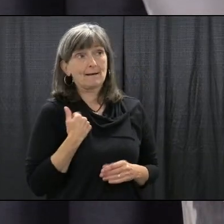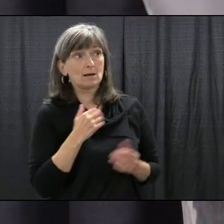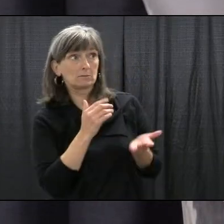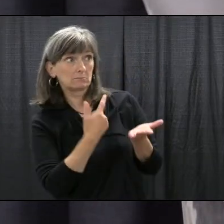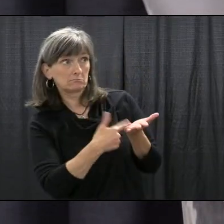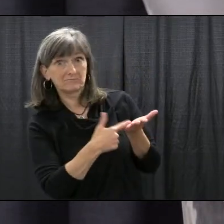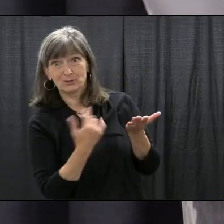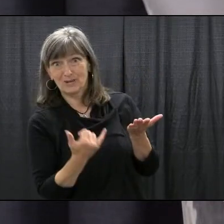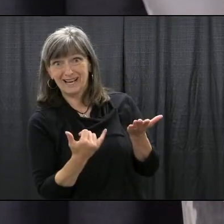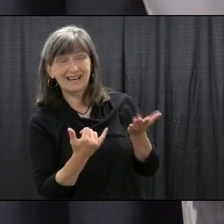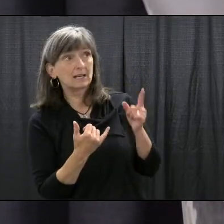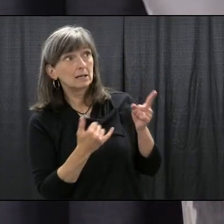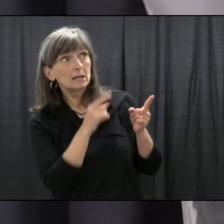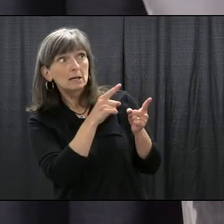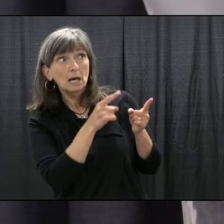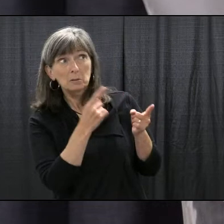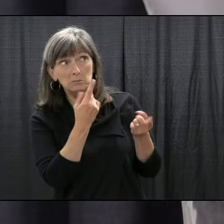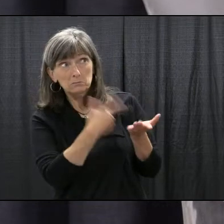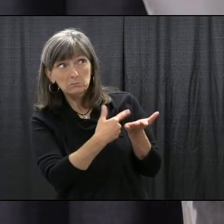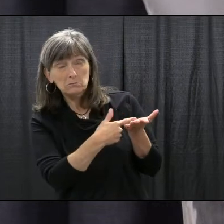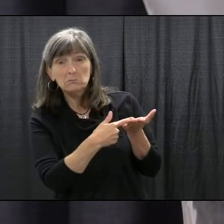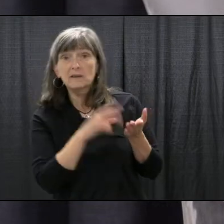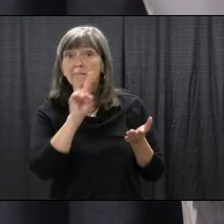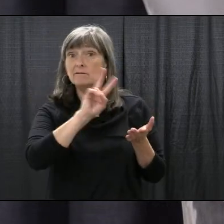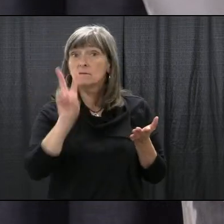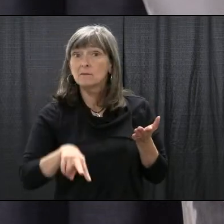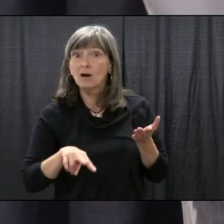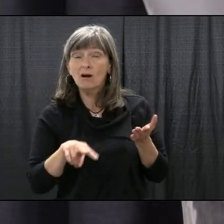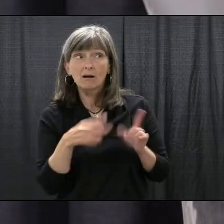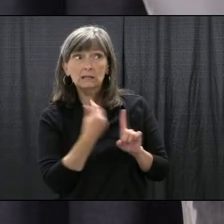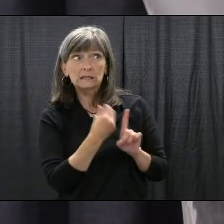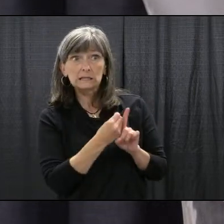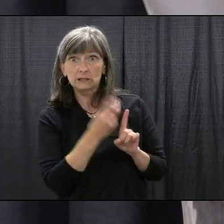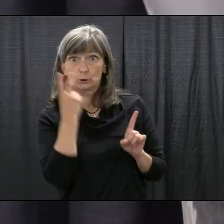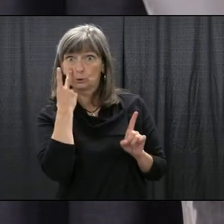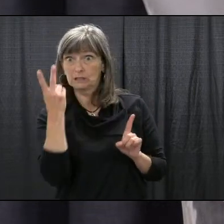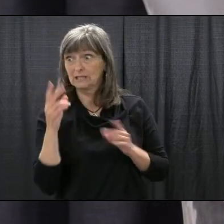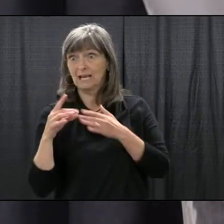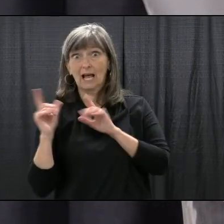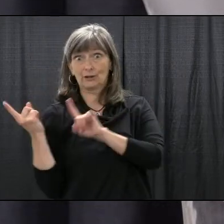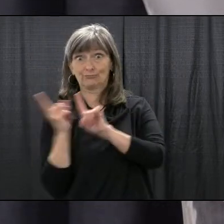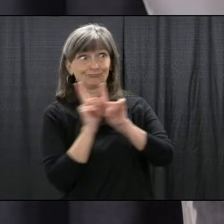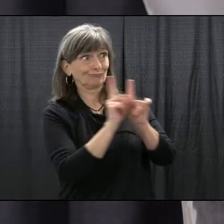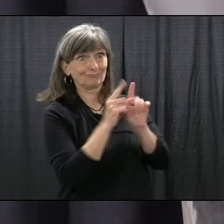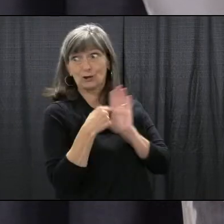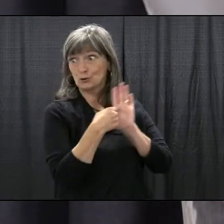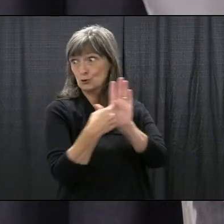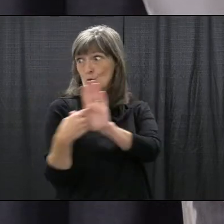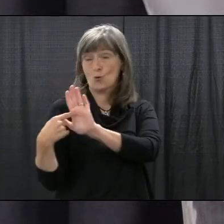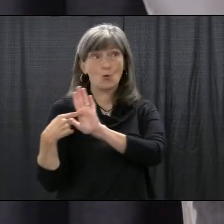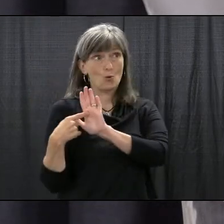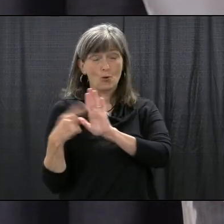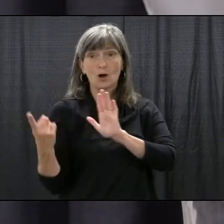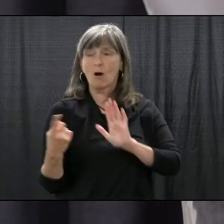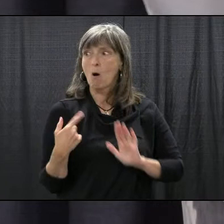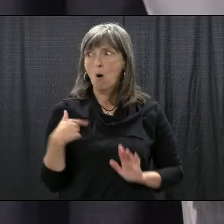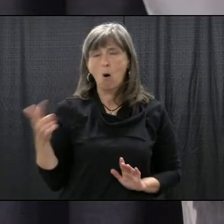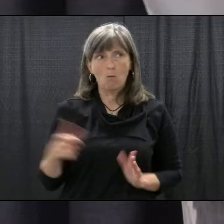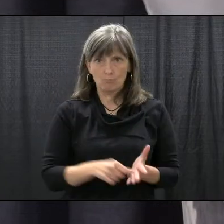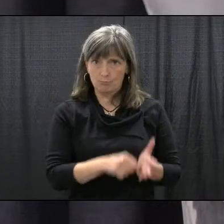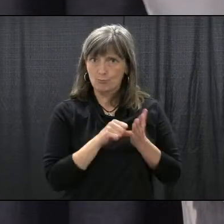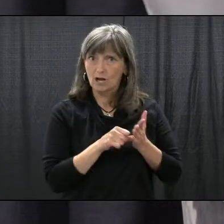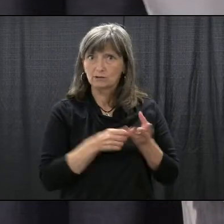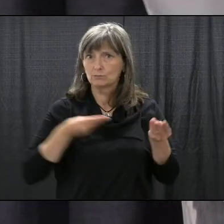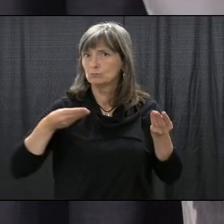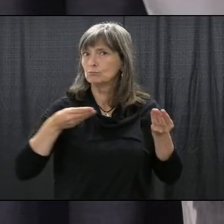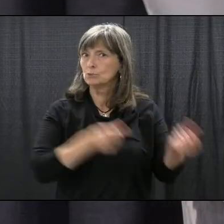to see the Village Mall Clinic in action, and she was very impressed. It's a smooth, efficient machine